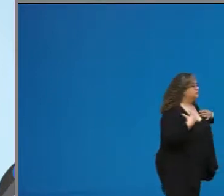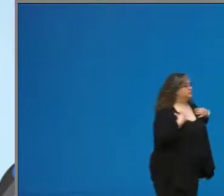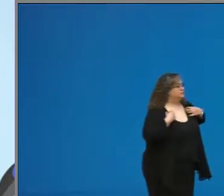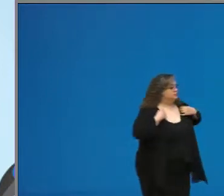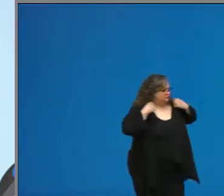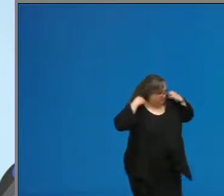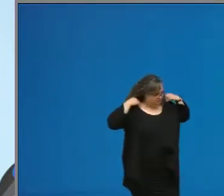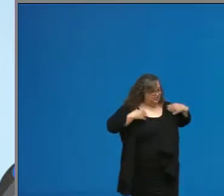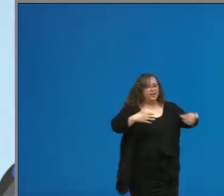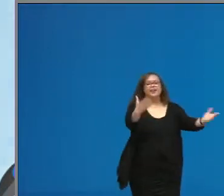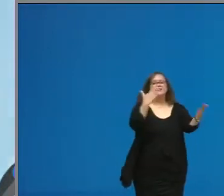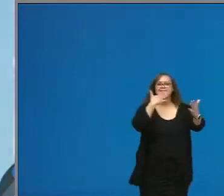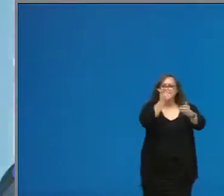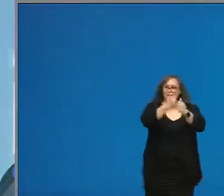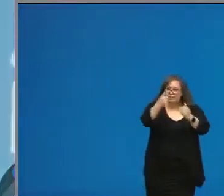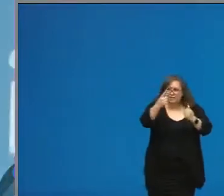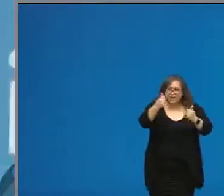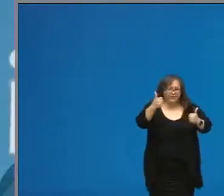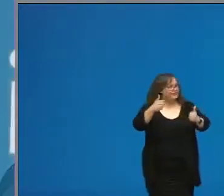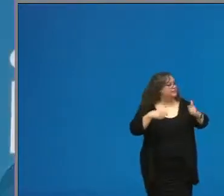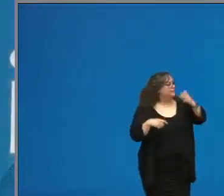Thank you, everyone.